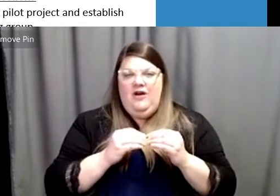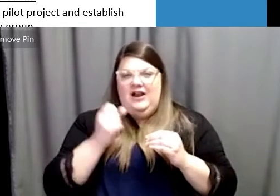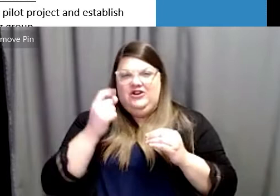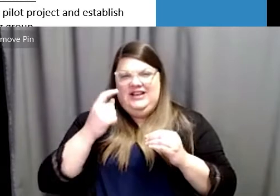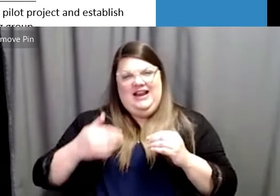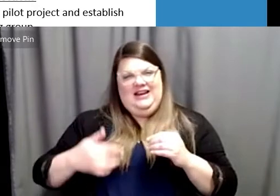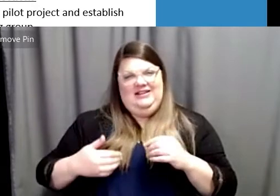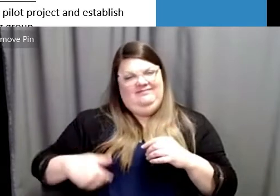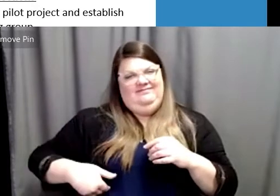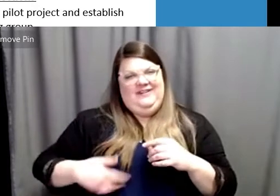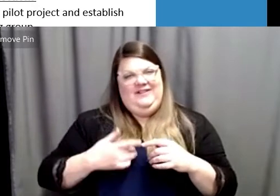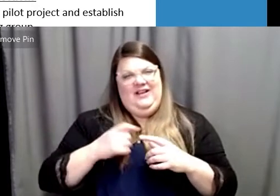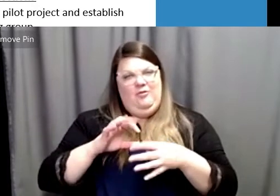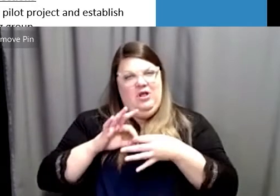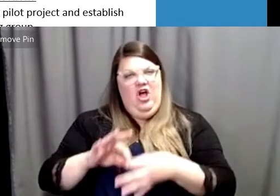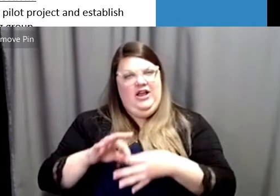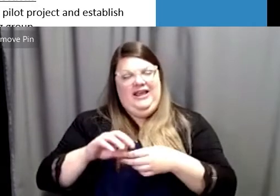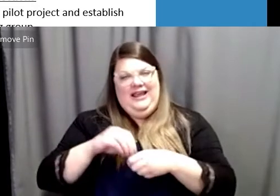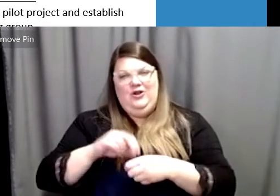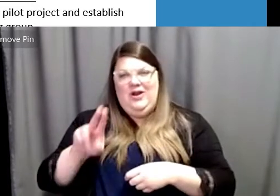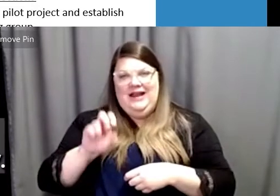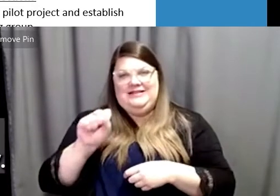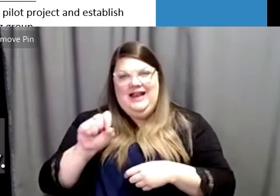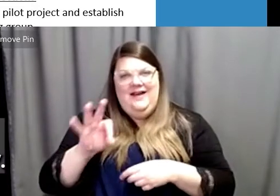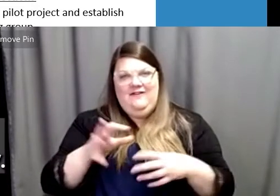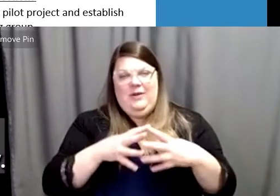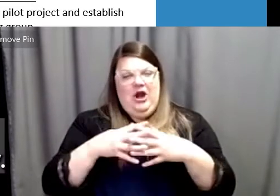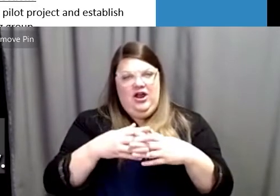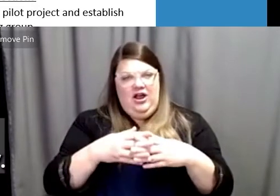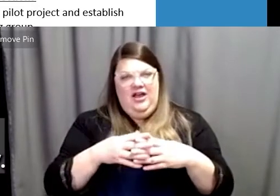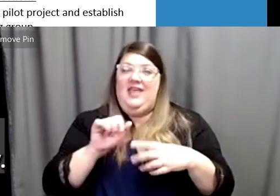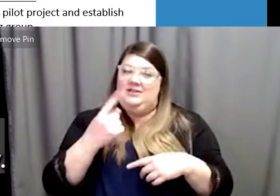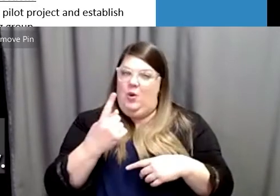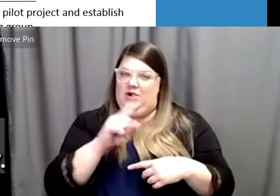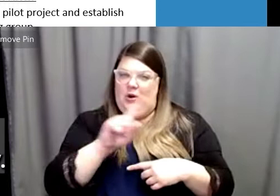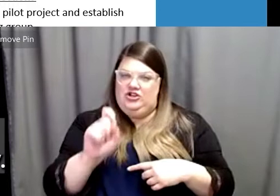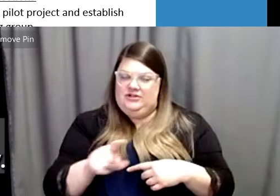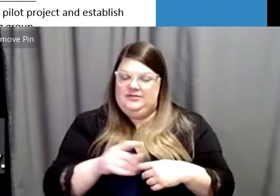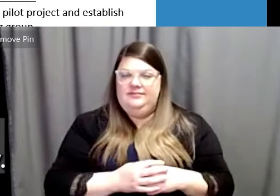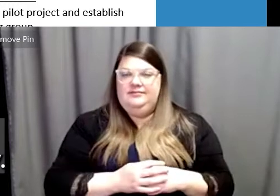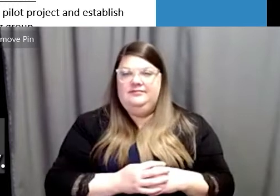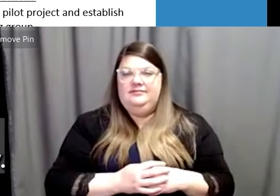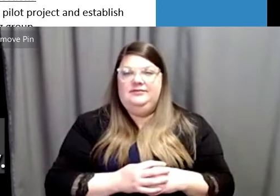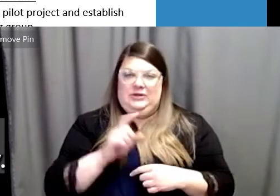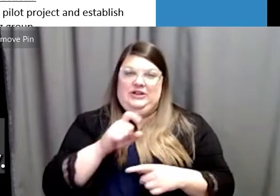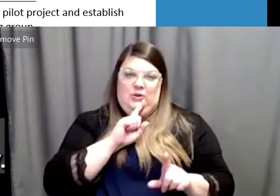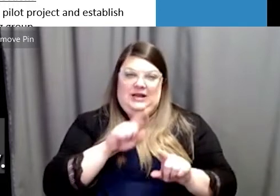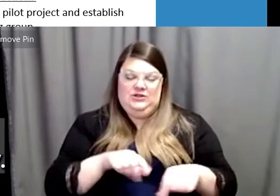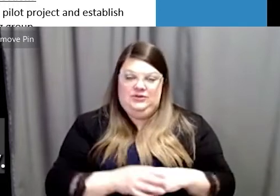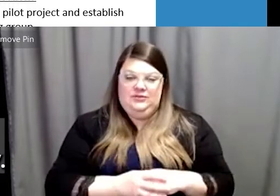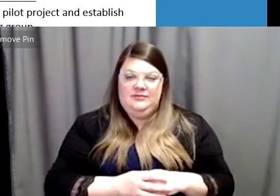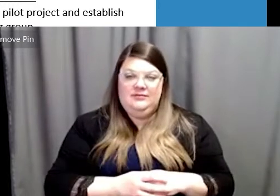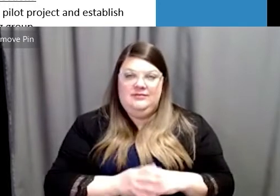the United States of America? That is one of the questions that needs to be answered by